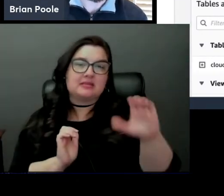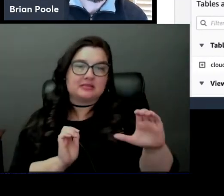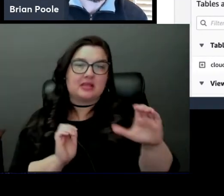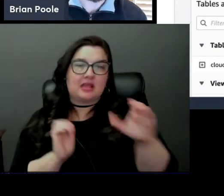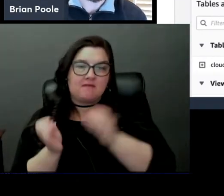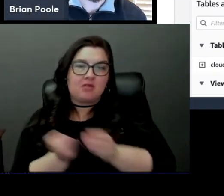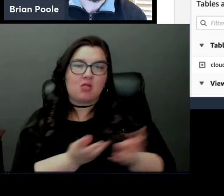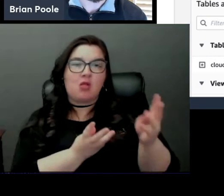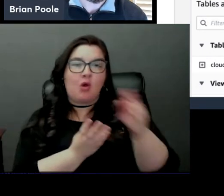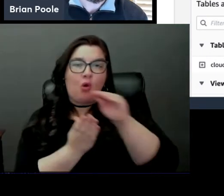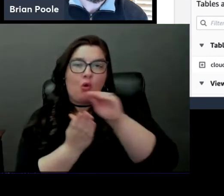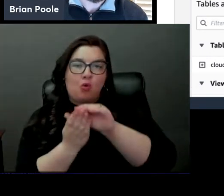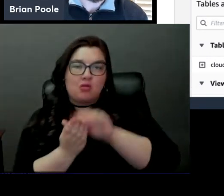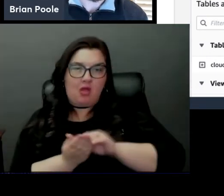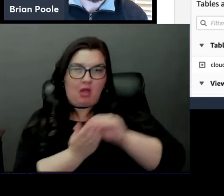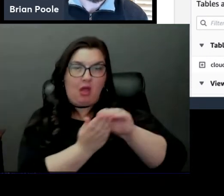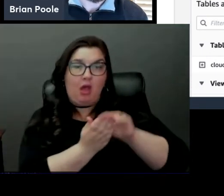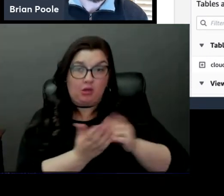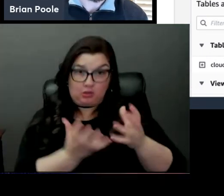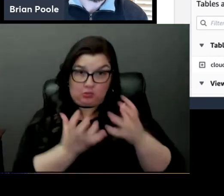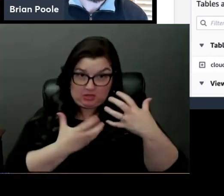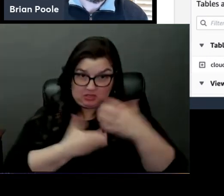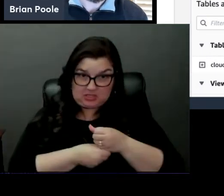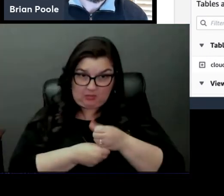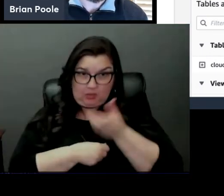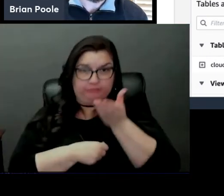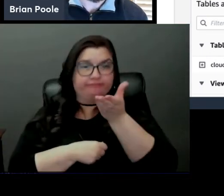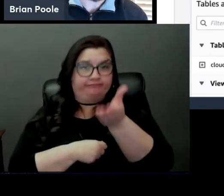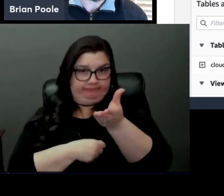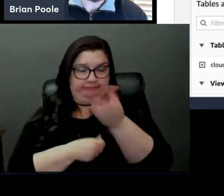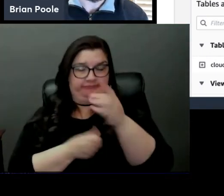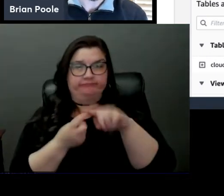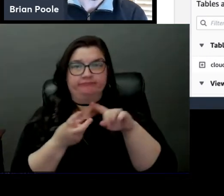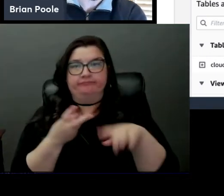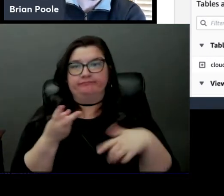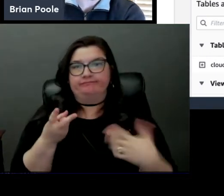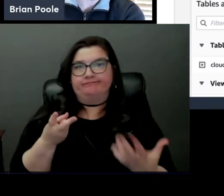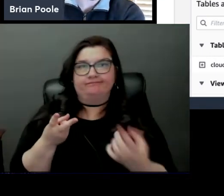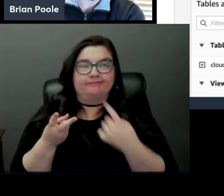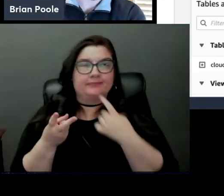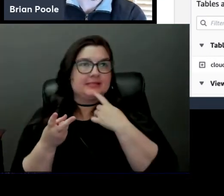There would be a query for, say,